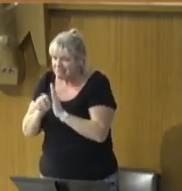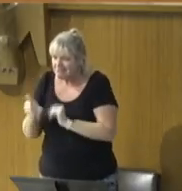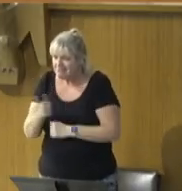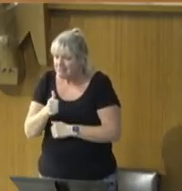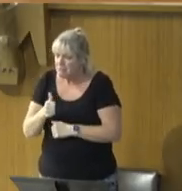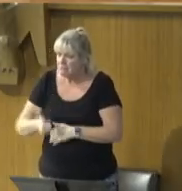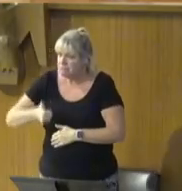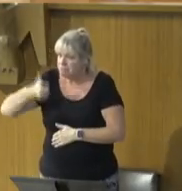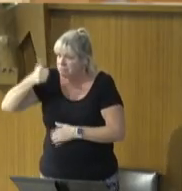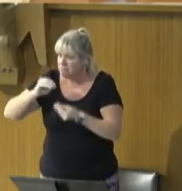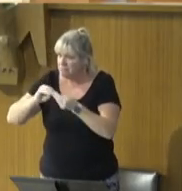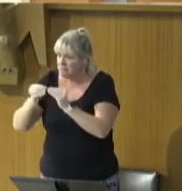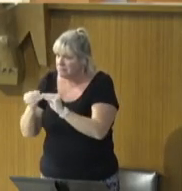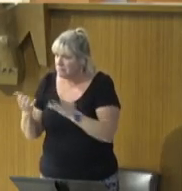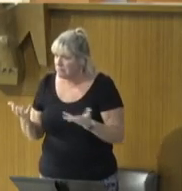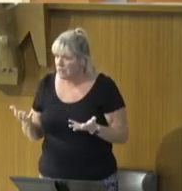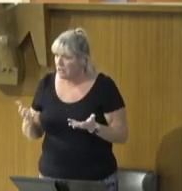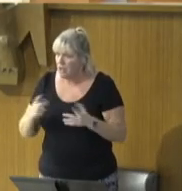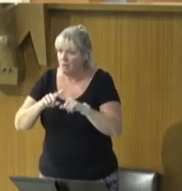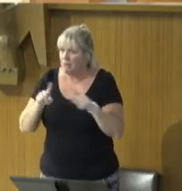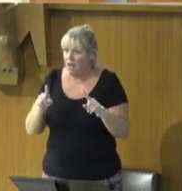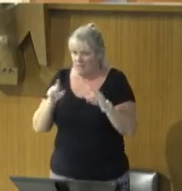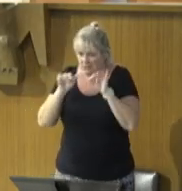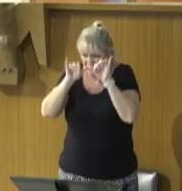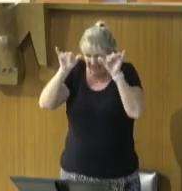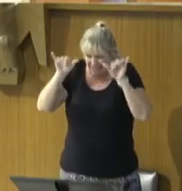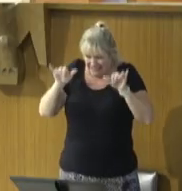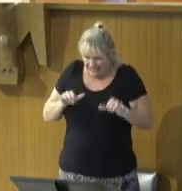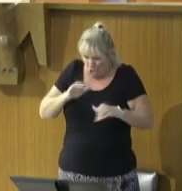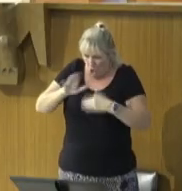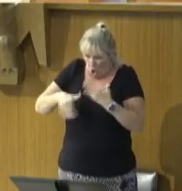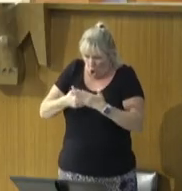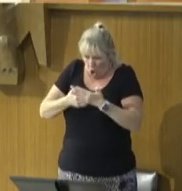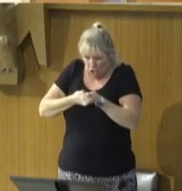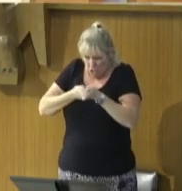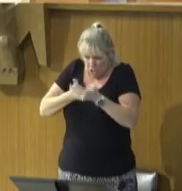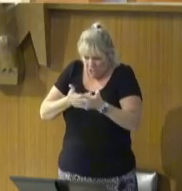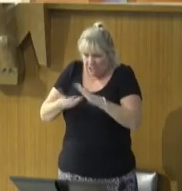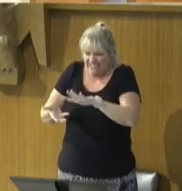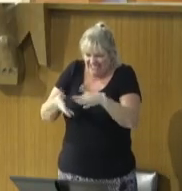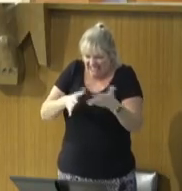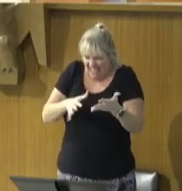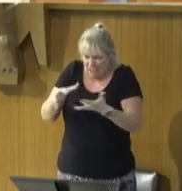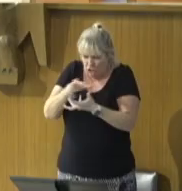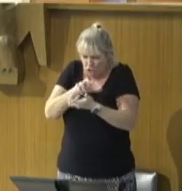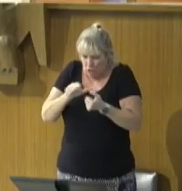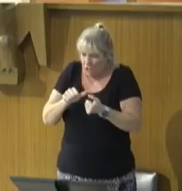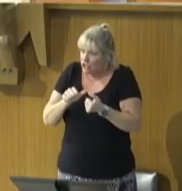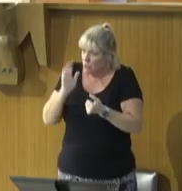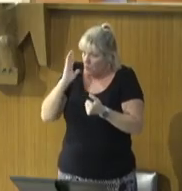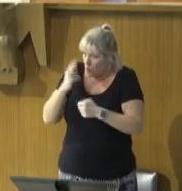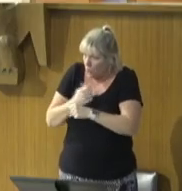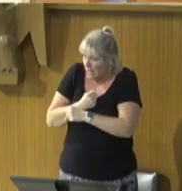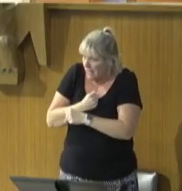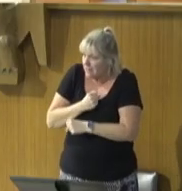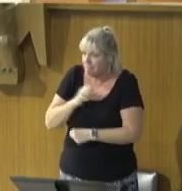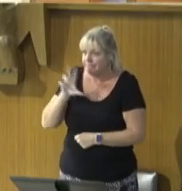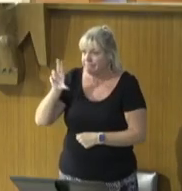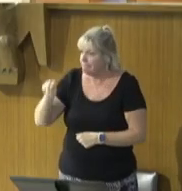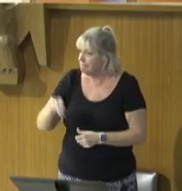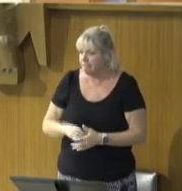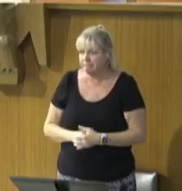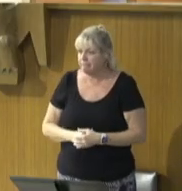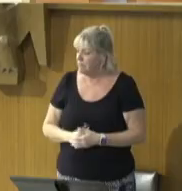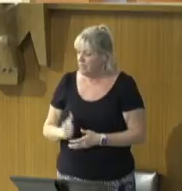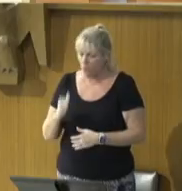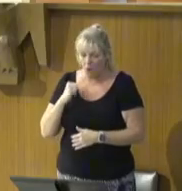But the forces of death and destruction will not win. I